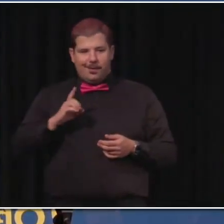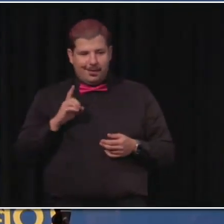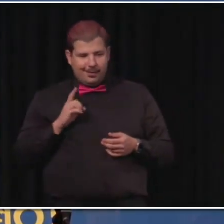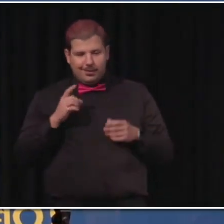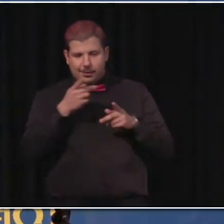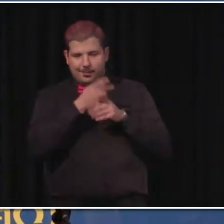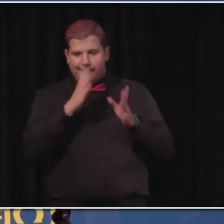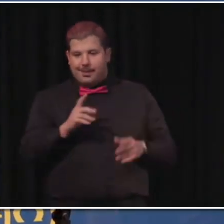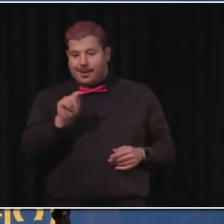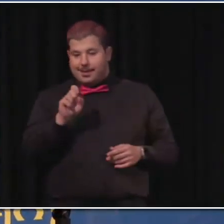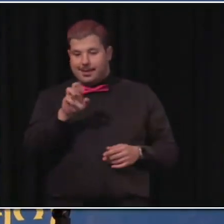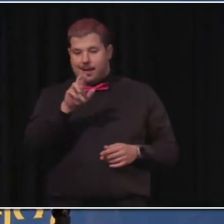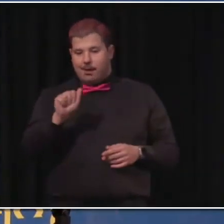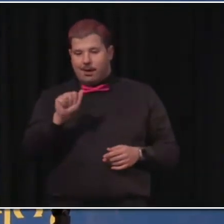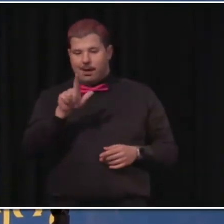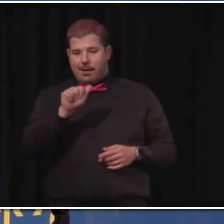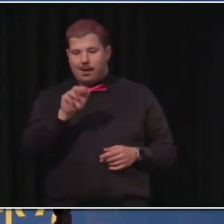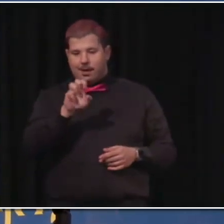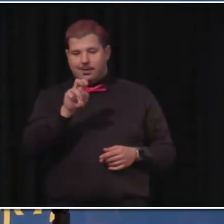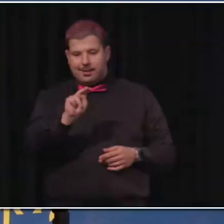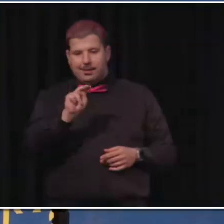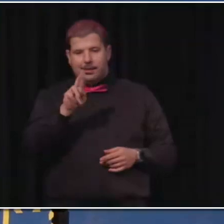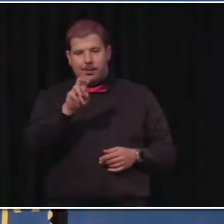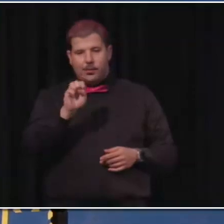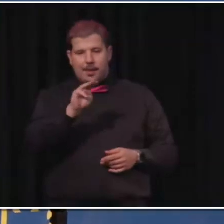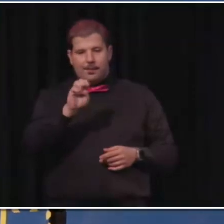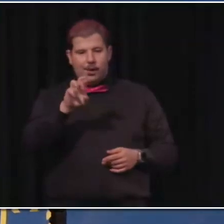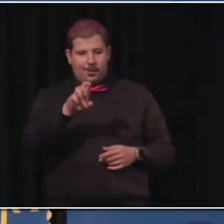Terra Lawson-Remer.